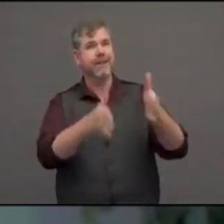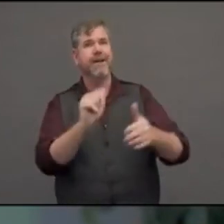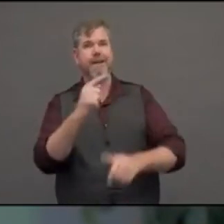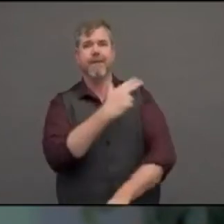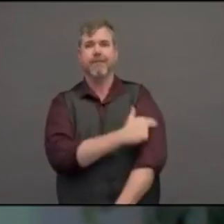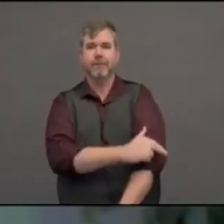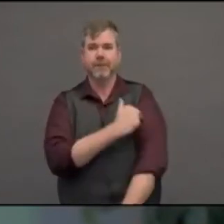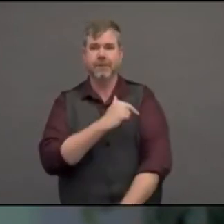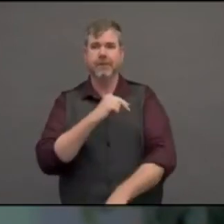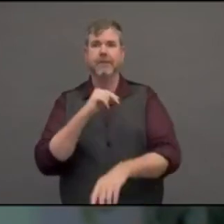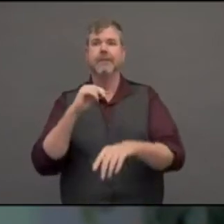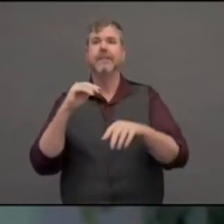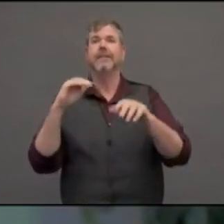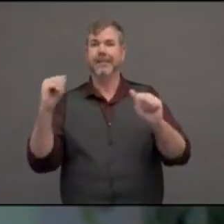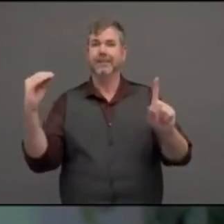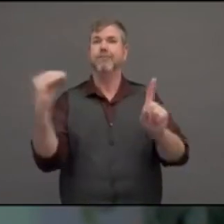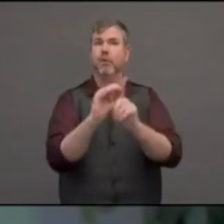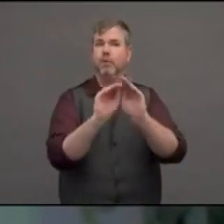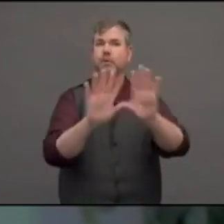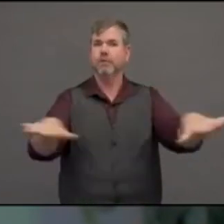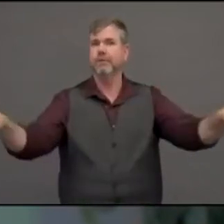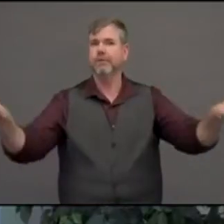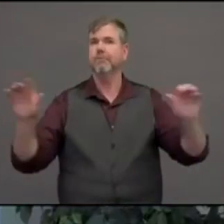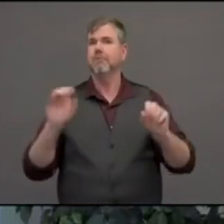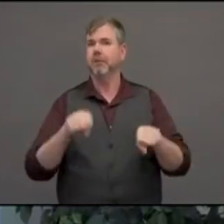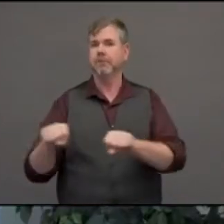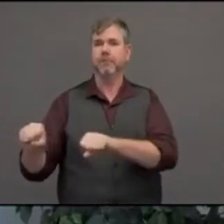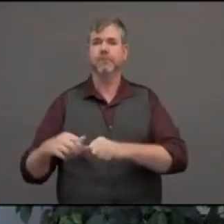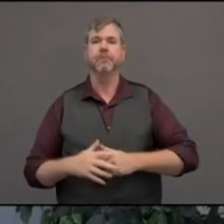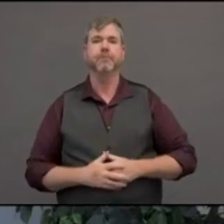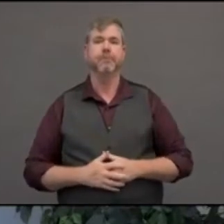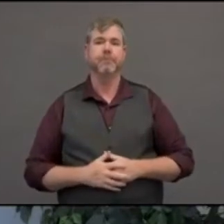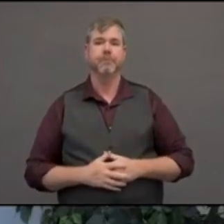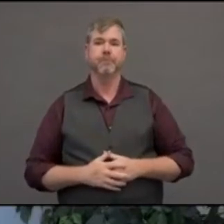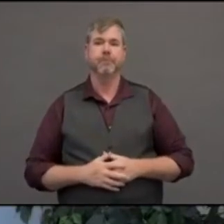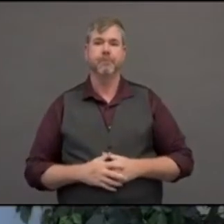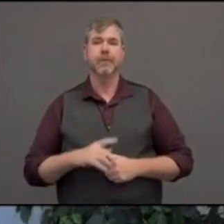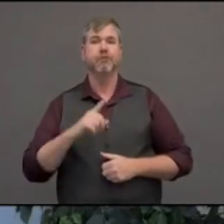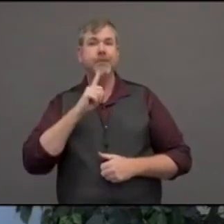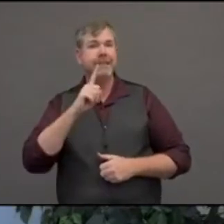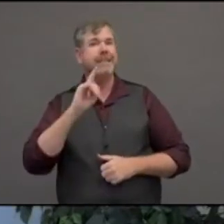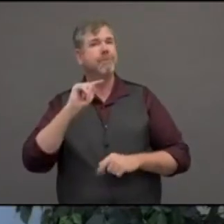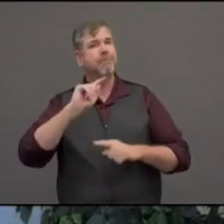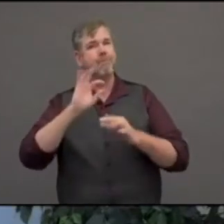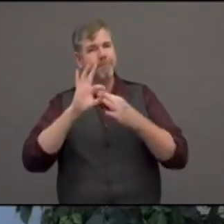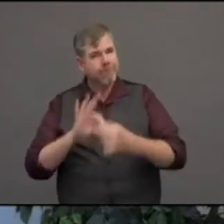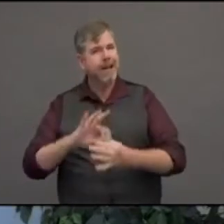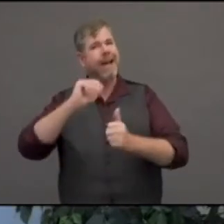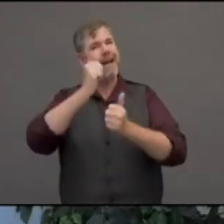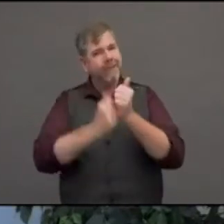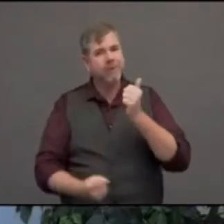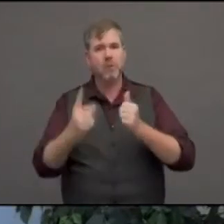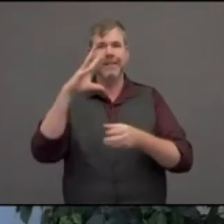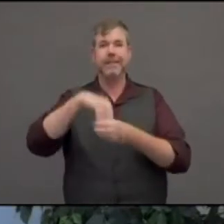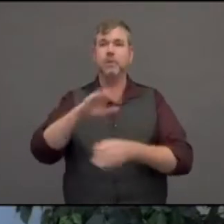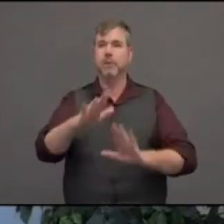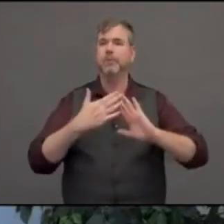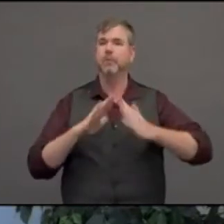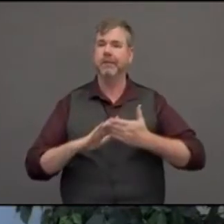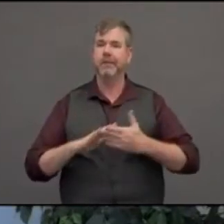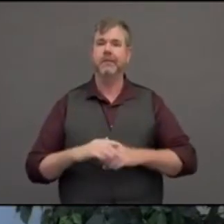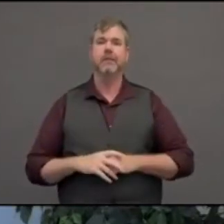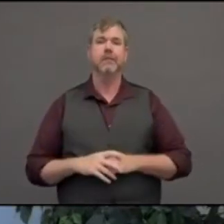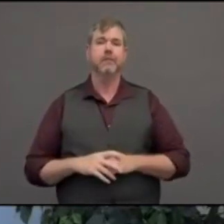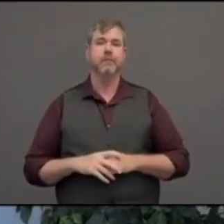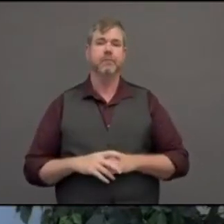it's about your neighbor, it's about your community. And you could be asymptomatic. Virus. Yeah. At least 25%. I think it's